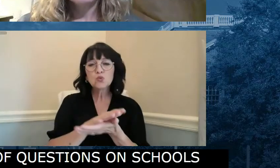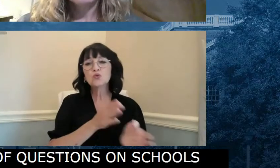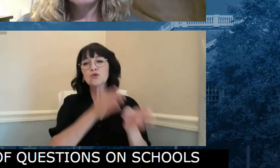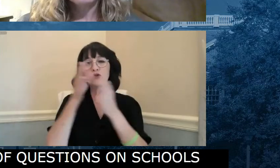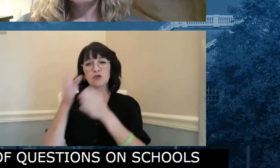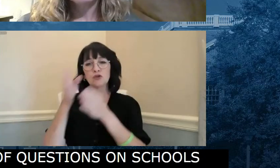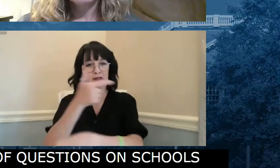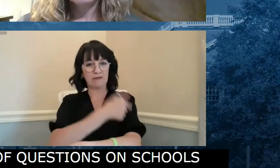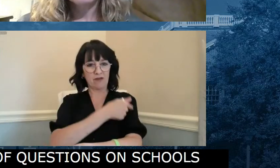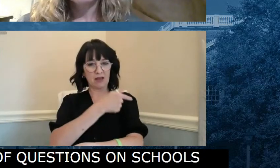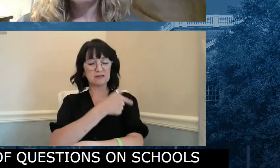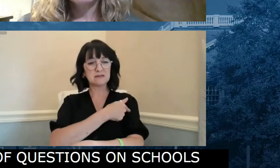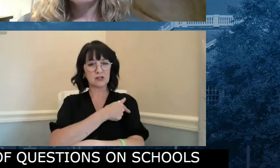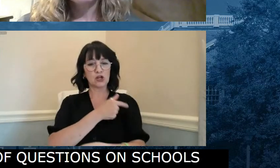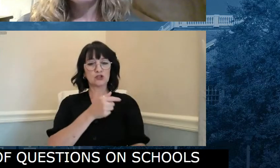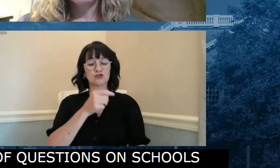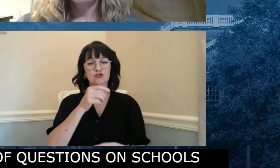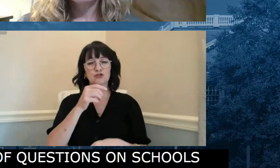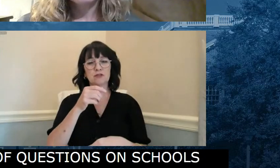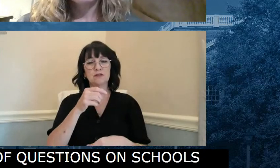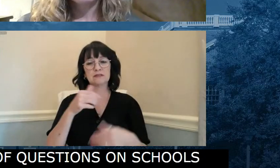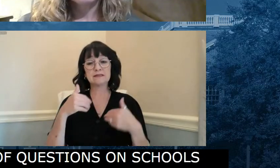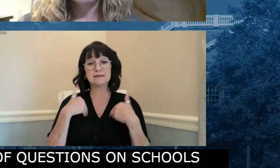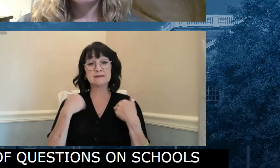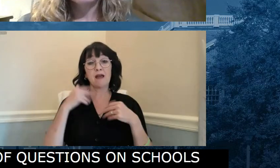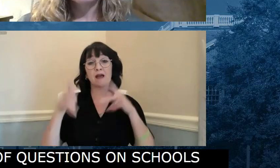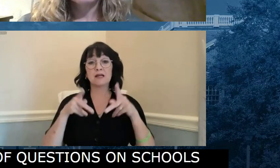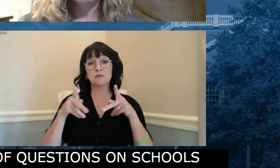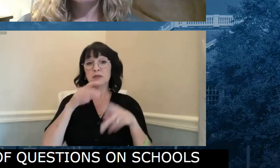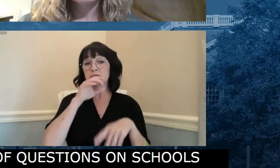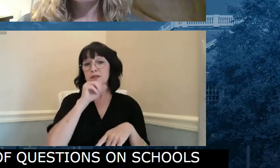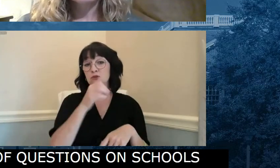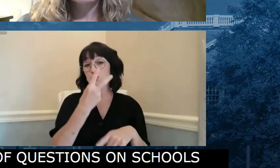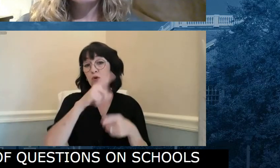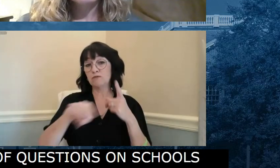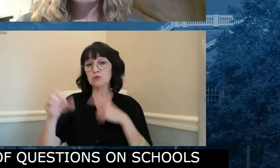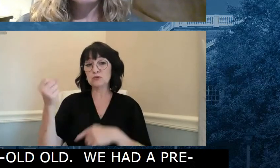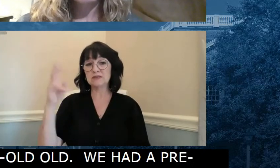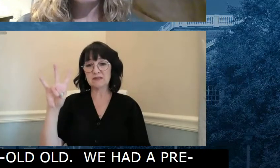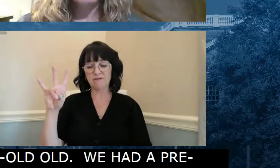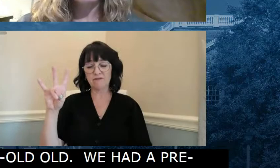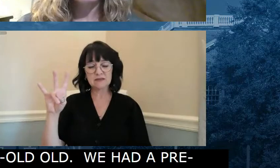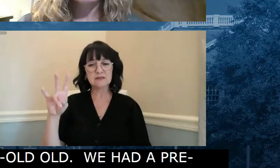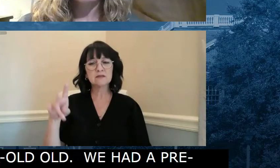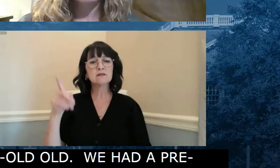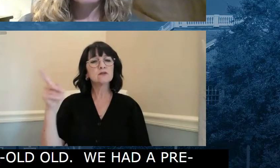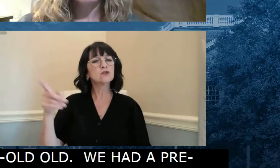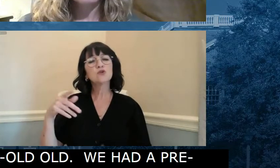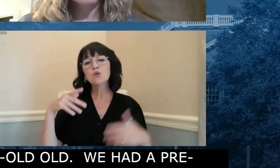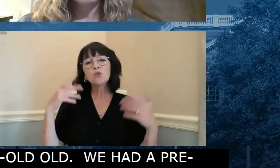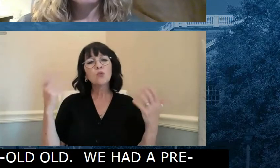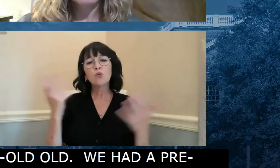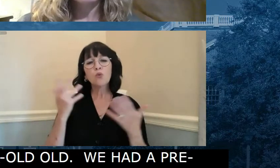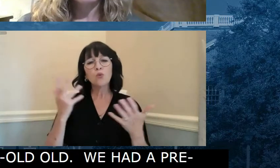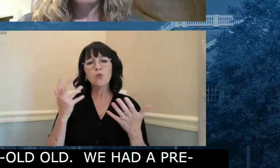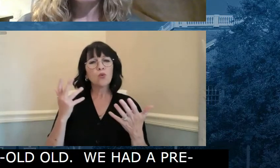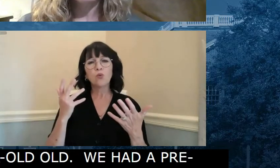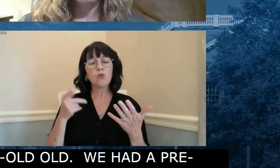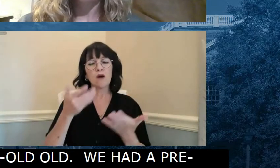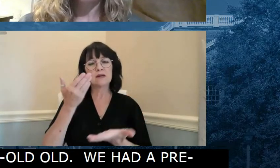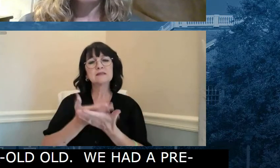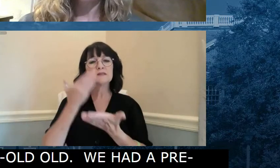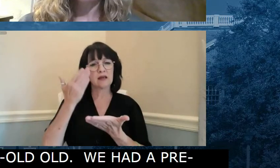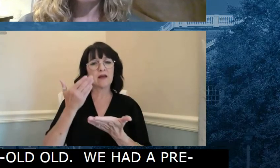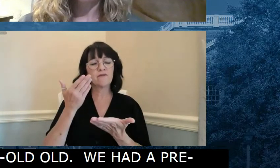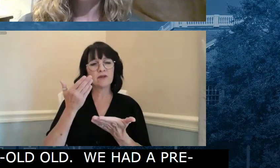17-year-olds, especially. We had a pre-submitted question here that says, what is the evidence that children who typically have only mild illness or no